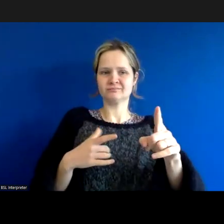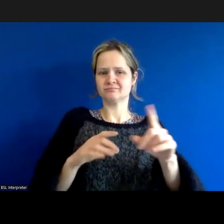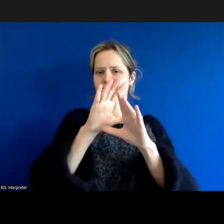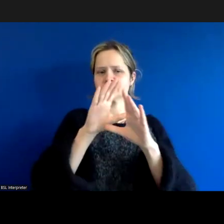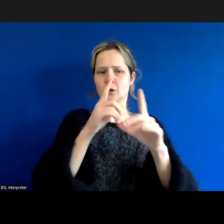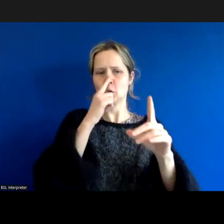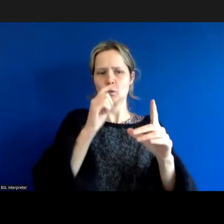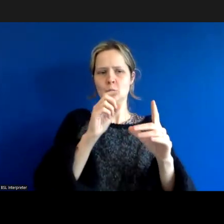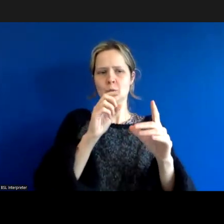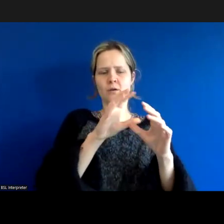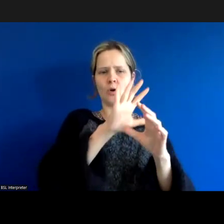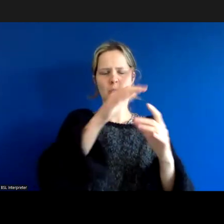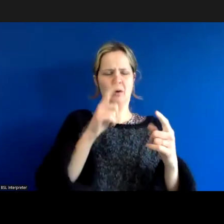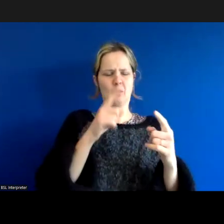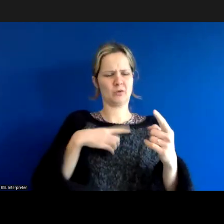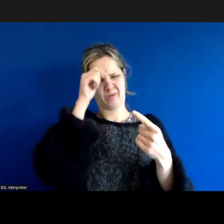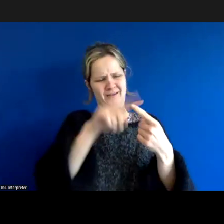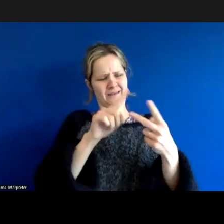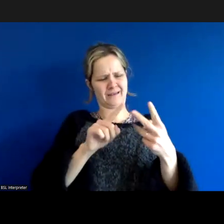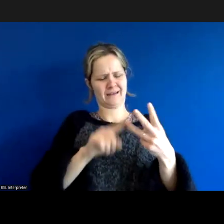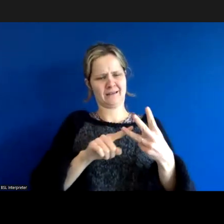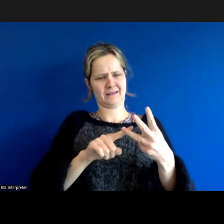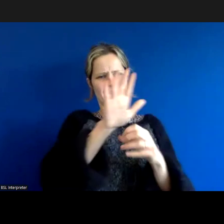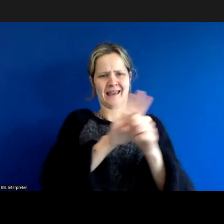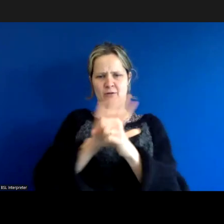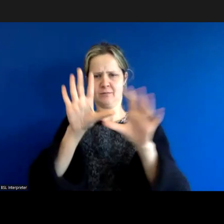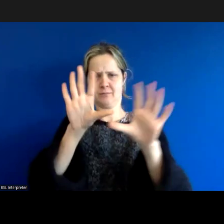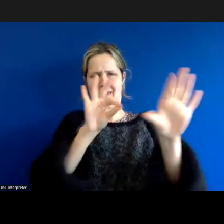export it, and you can use that, in reports or whatever.